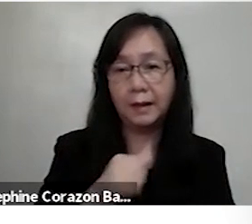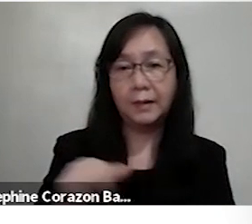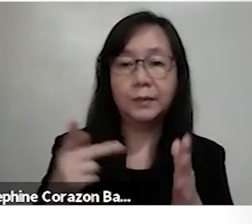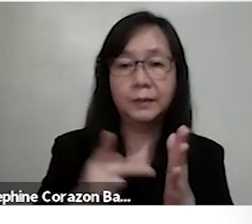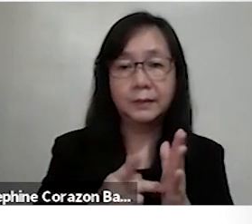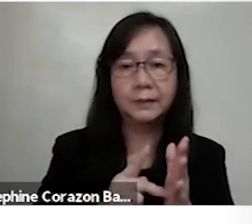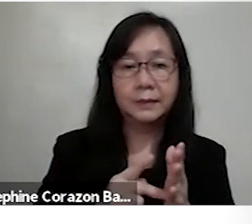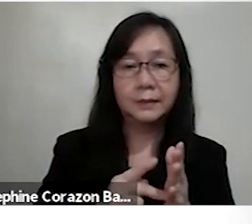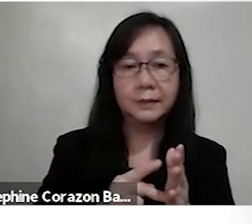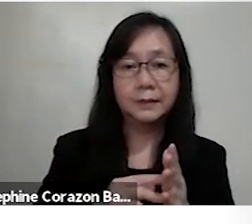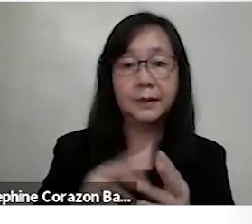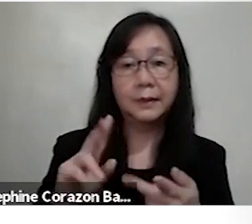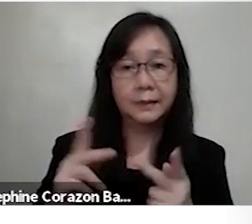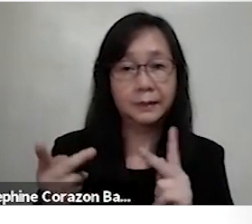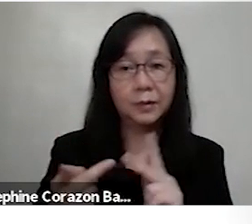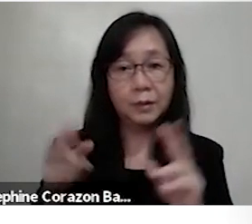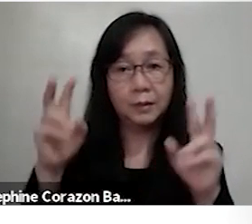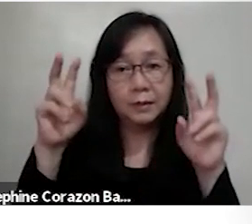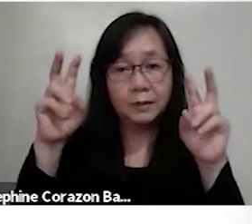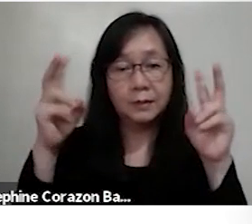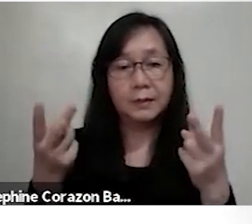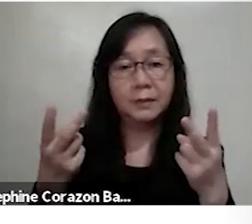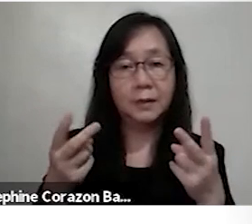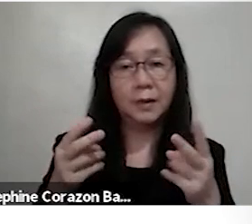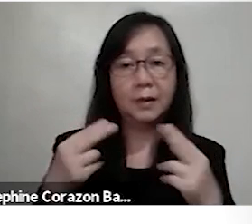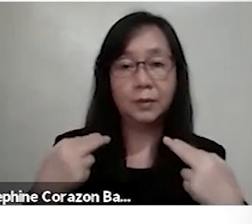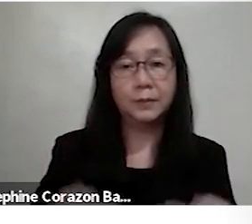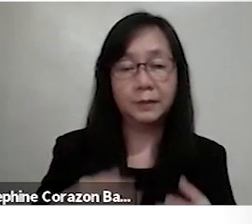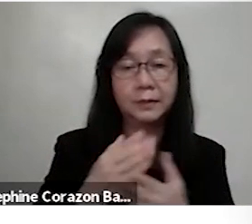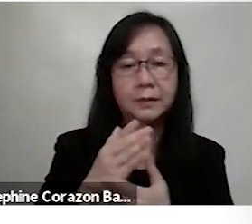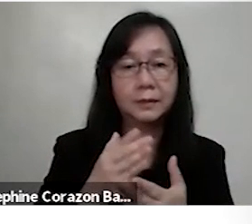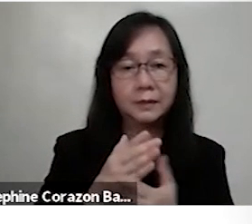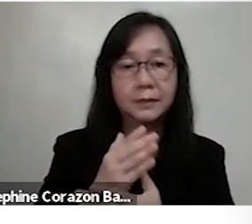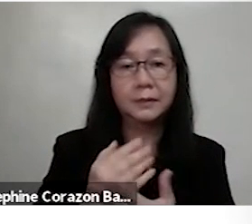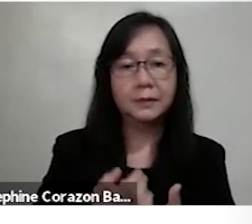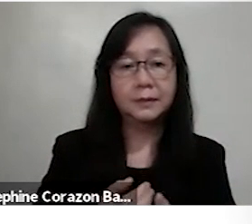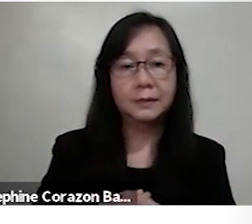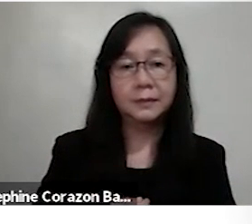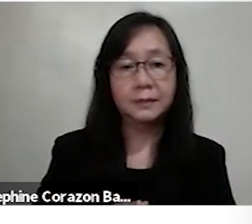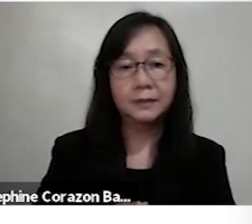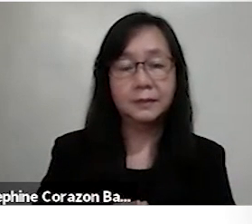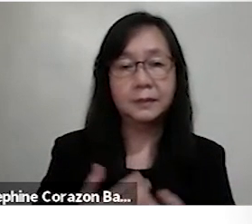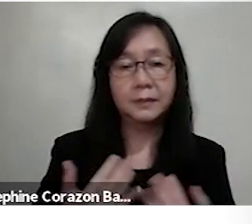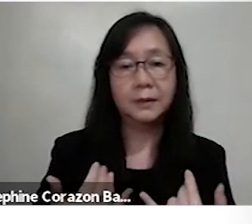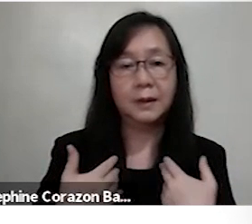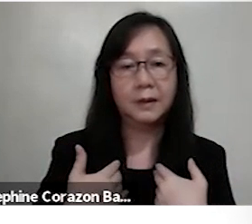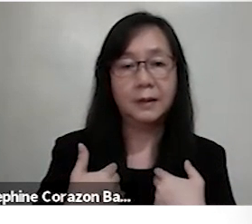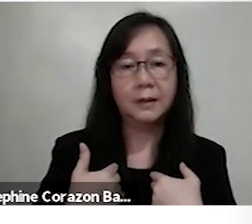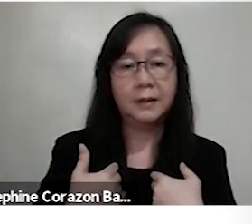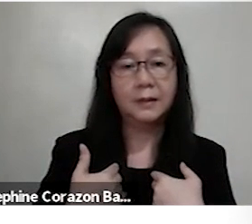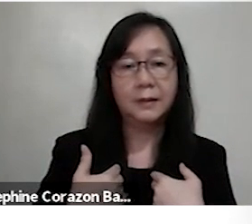should strengthen the database management, because especially for the child and